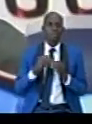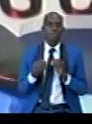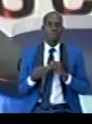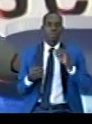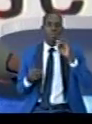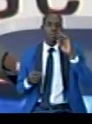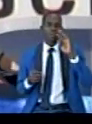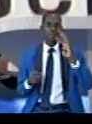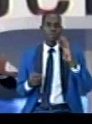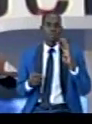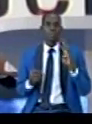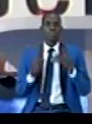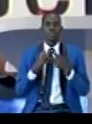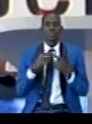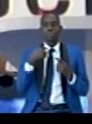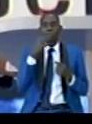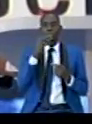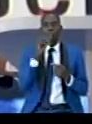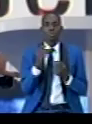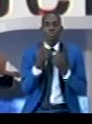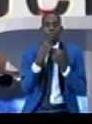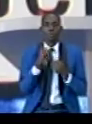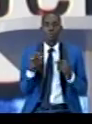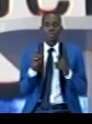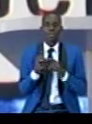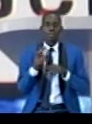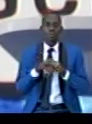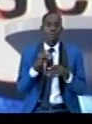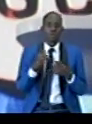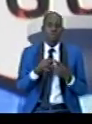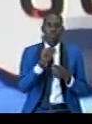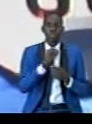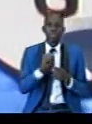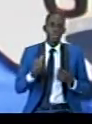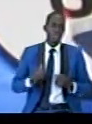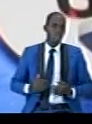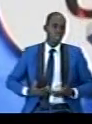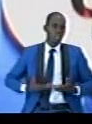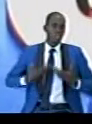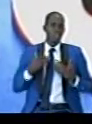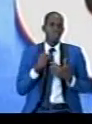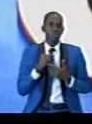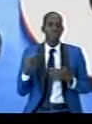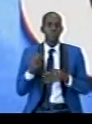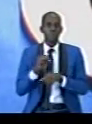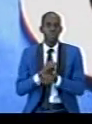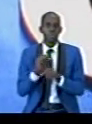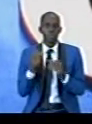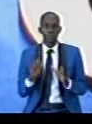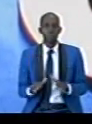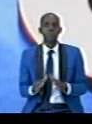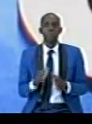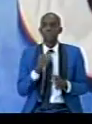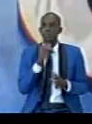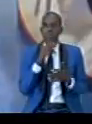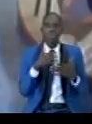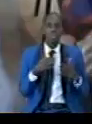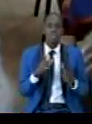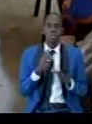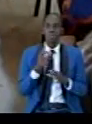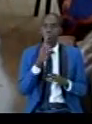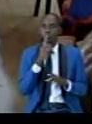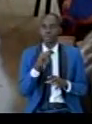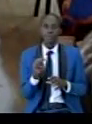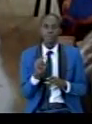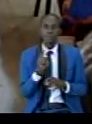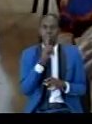whom coming as unto a living stone, disallowed indeed of men, but chosen of God,